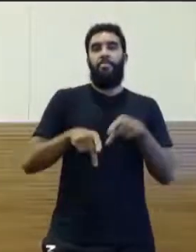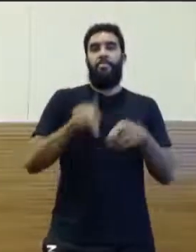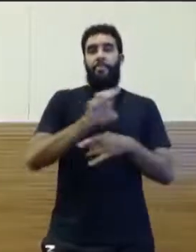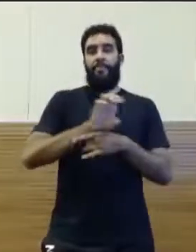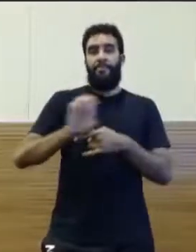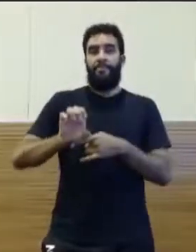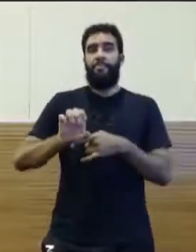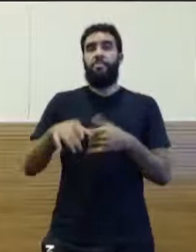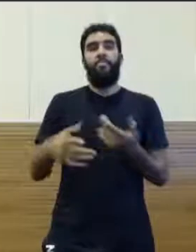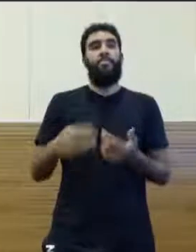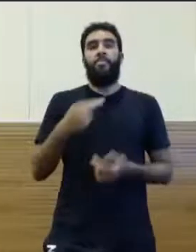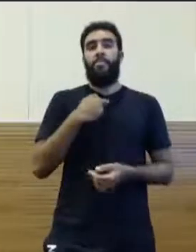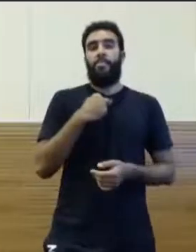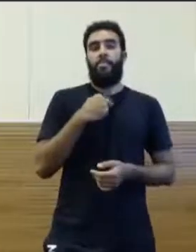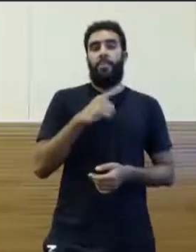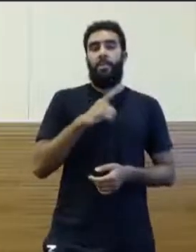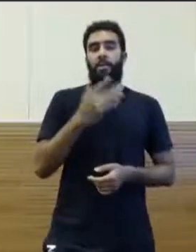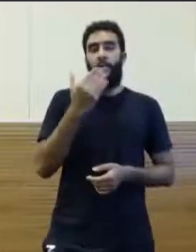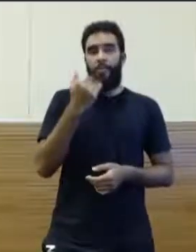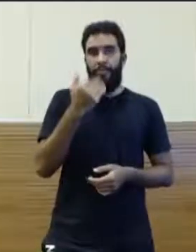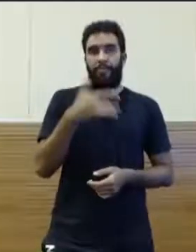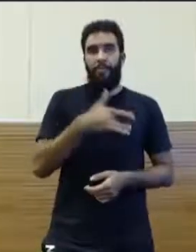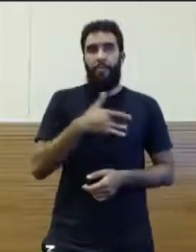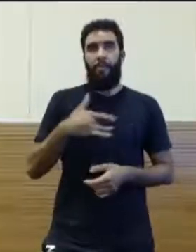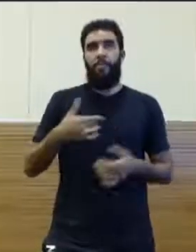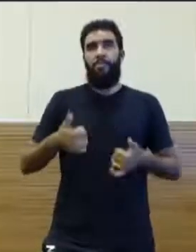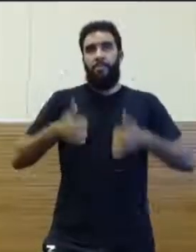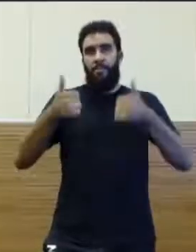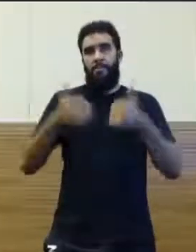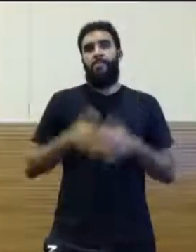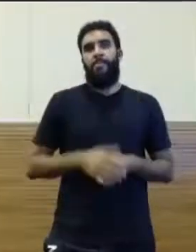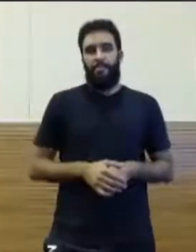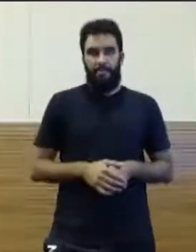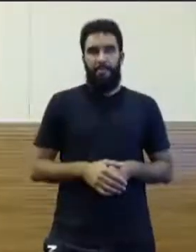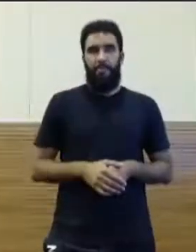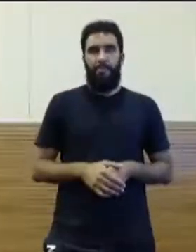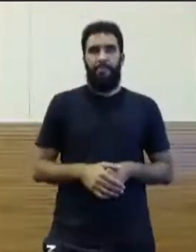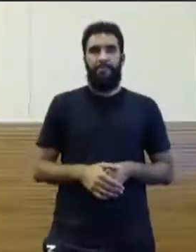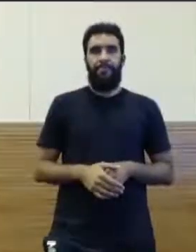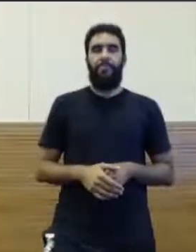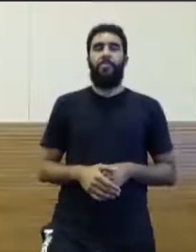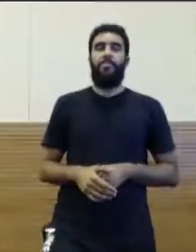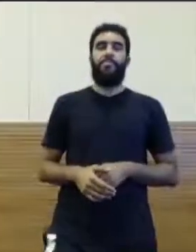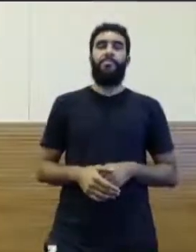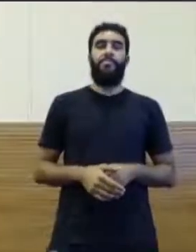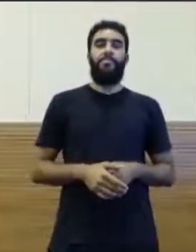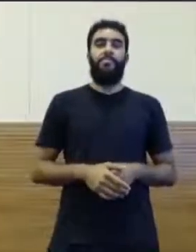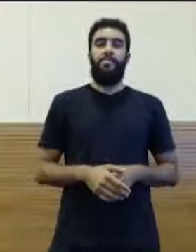So 18.2% of the Ecuadorian population cannot have a healthy diet.